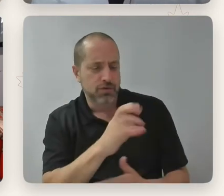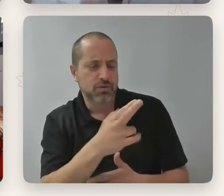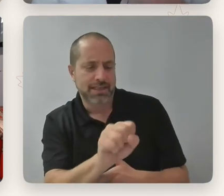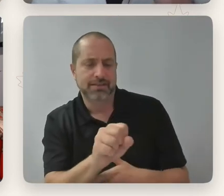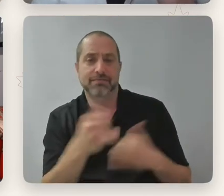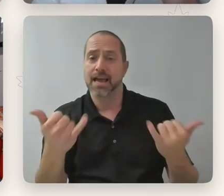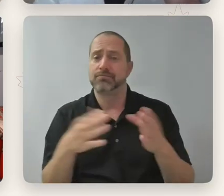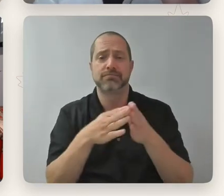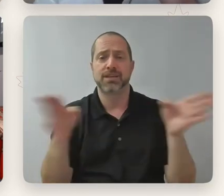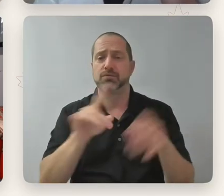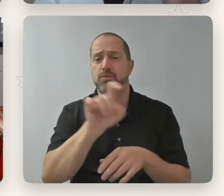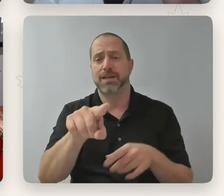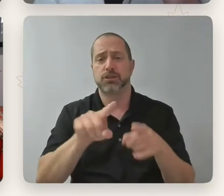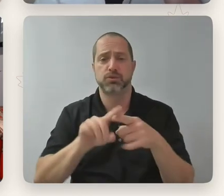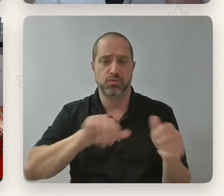saying about